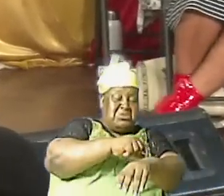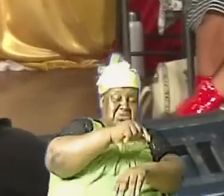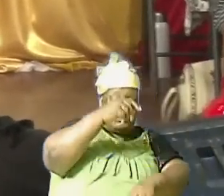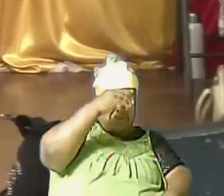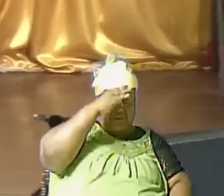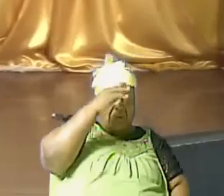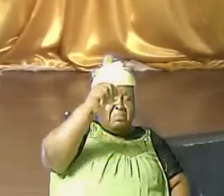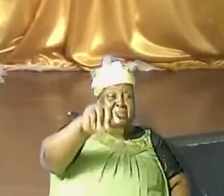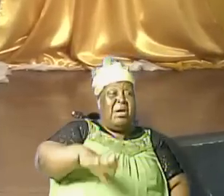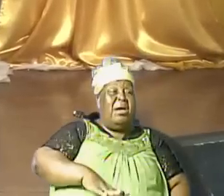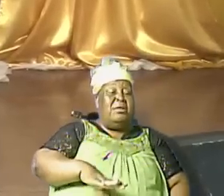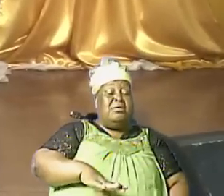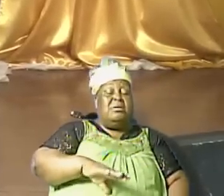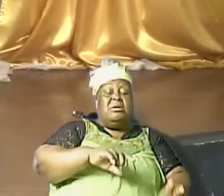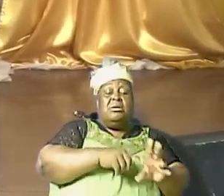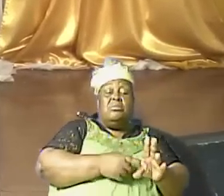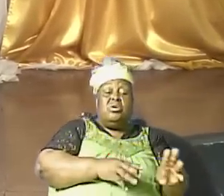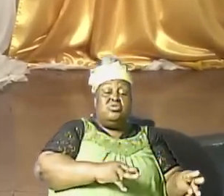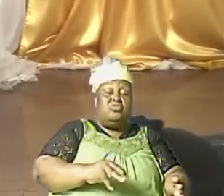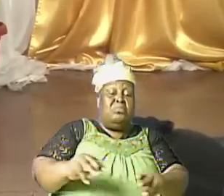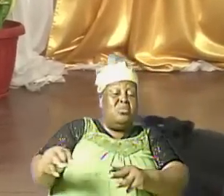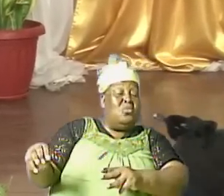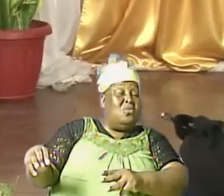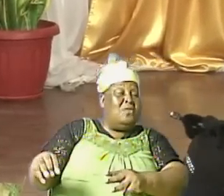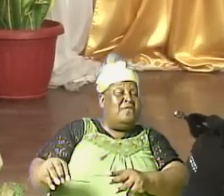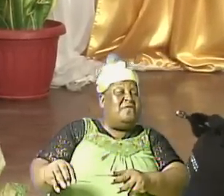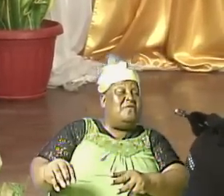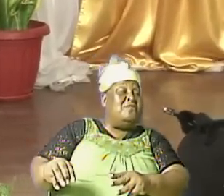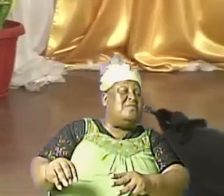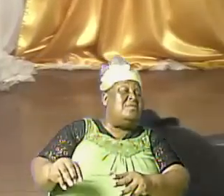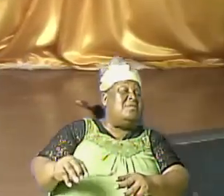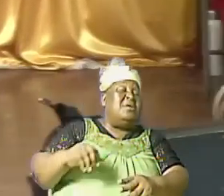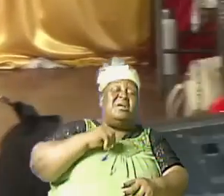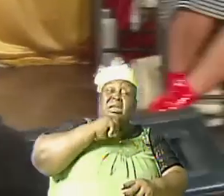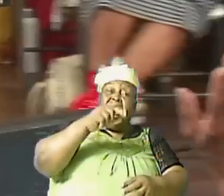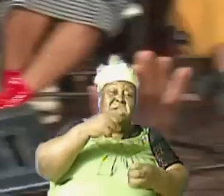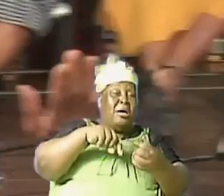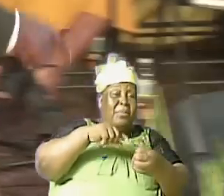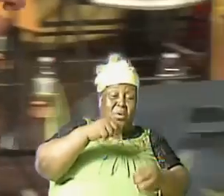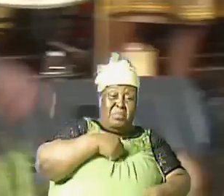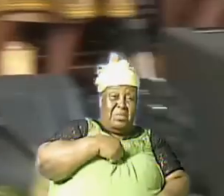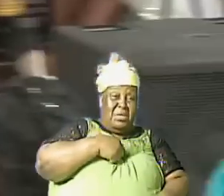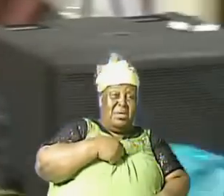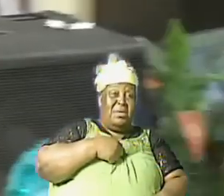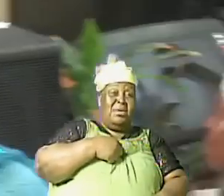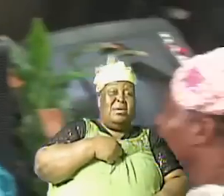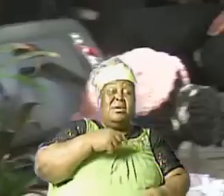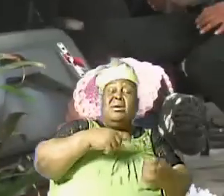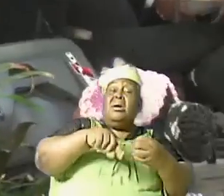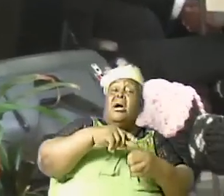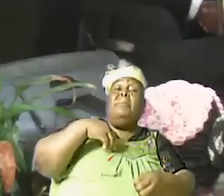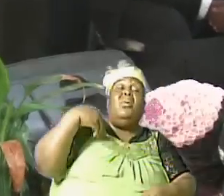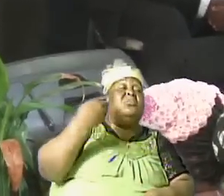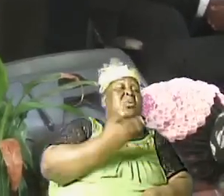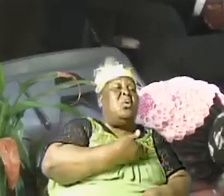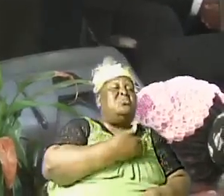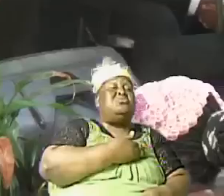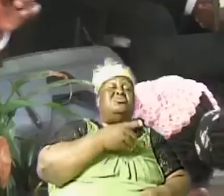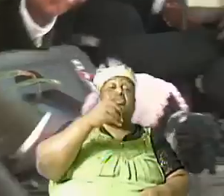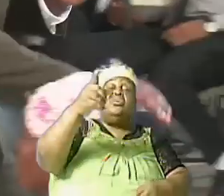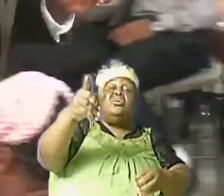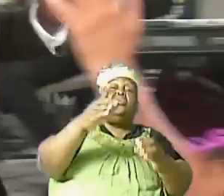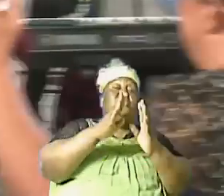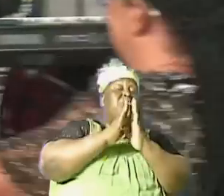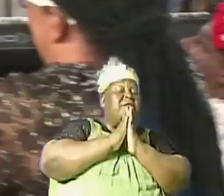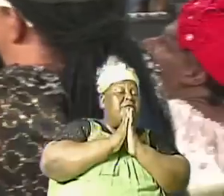let us begin to move. Lord God, it's not about me, but it's about us. You